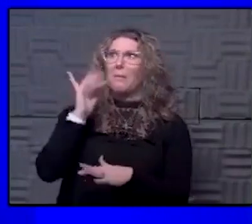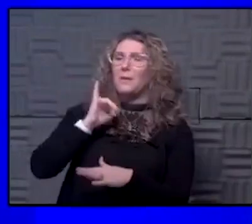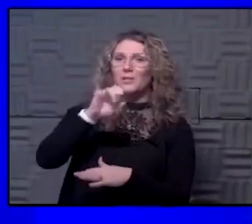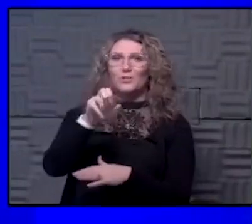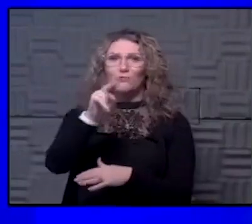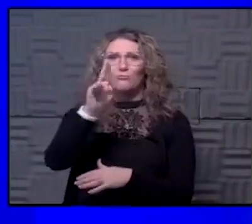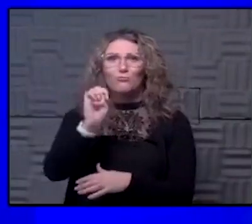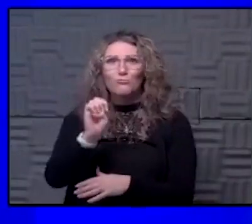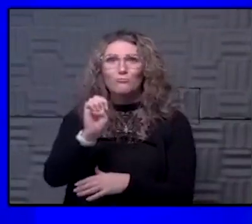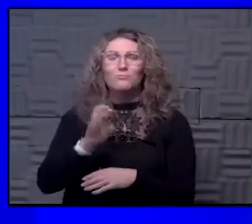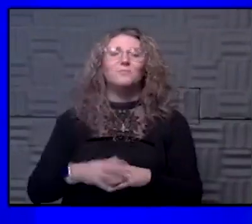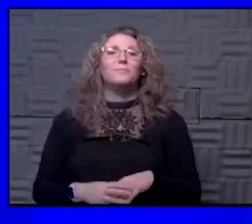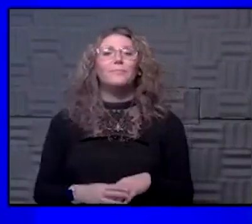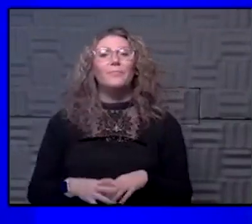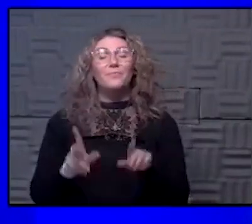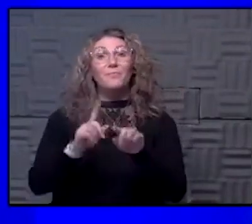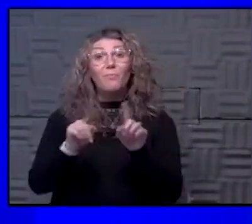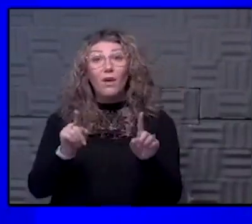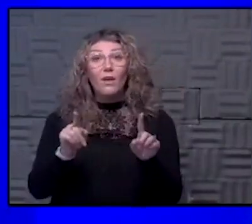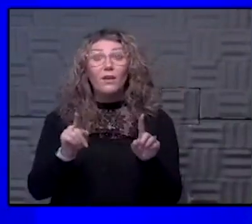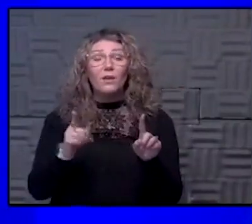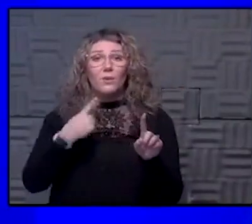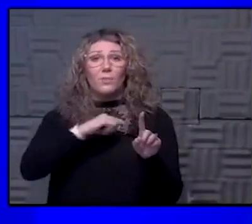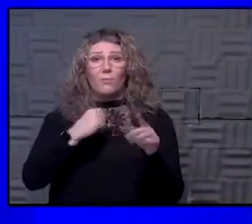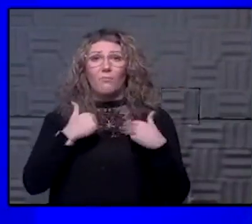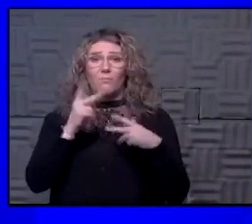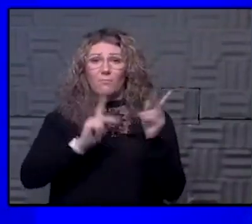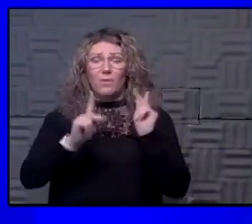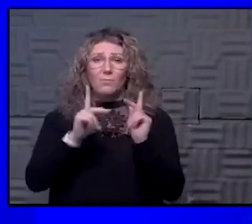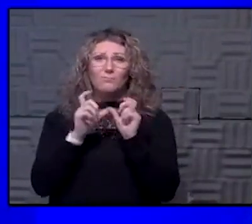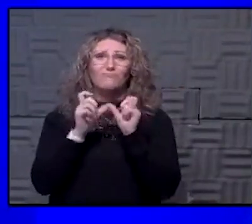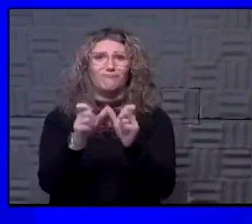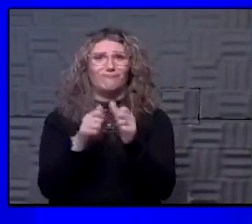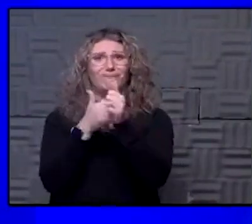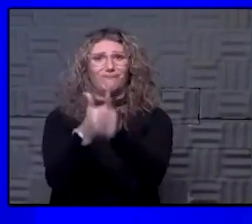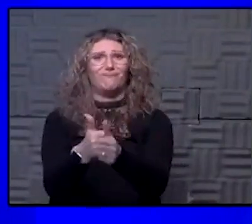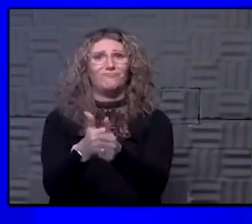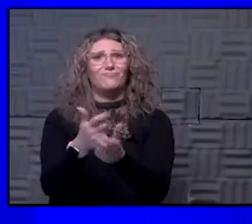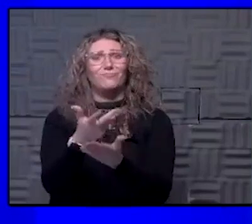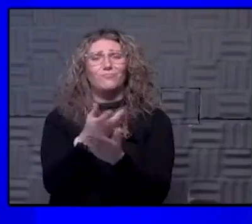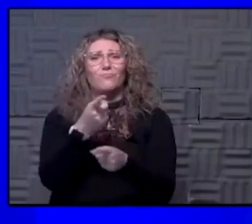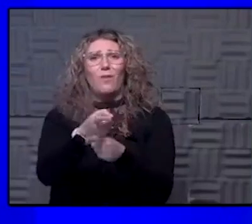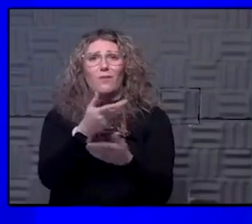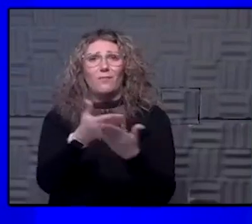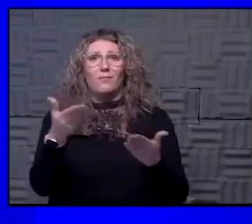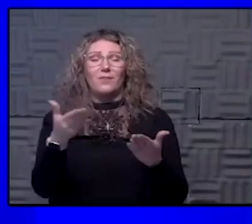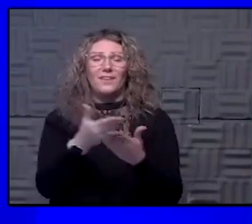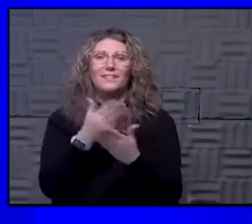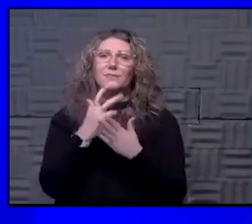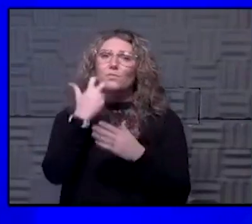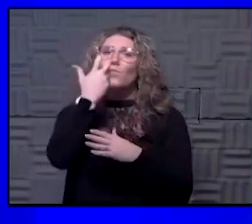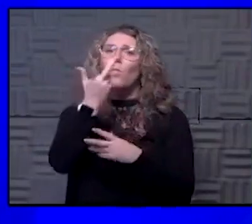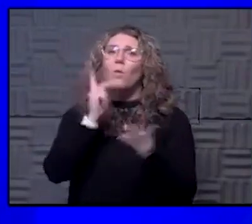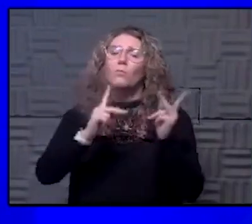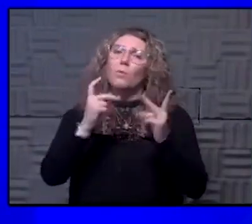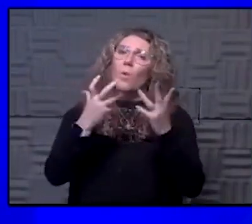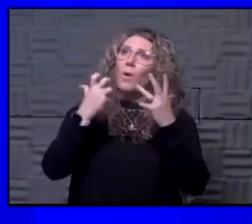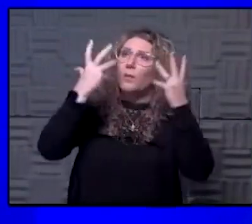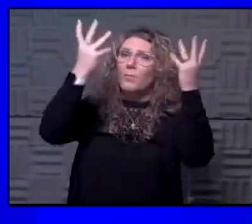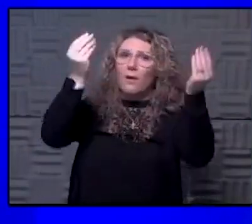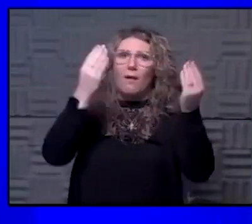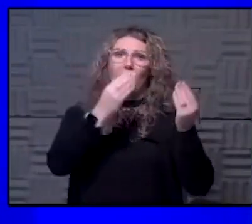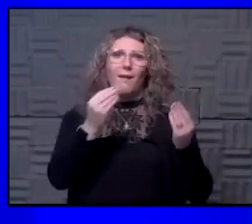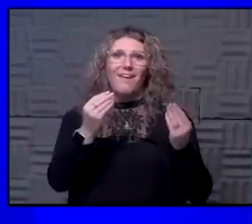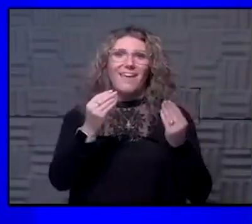almost. So, but you know, we have people continuing to do the right things. Again, it's warm. People want to get out, and